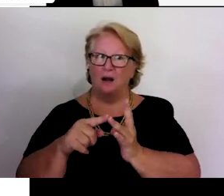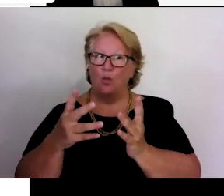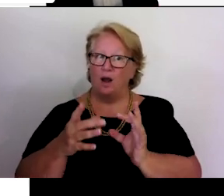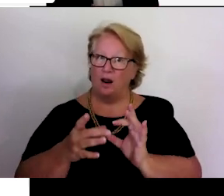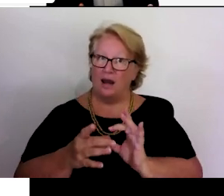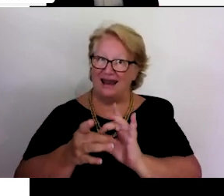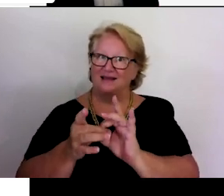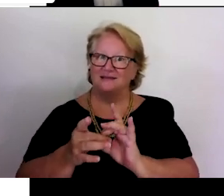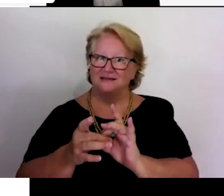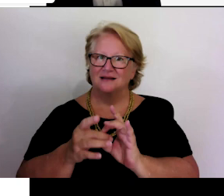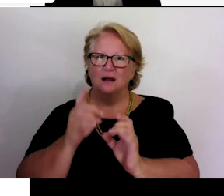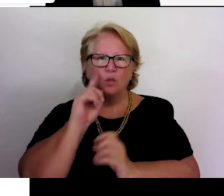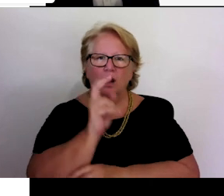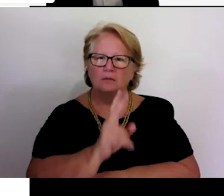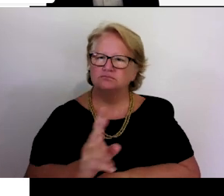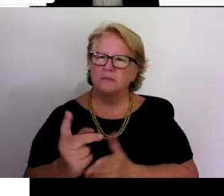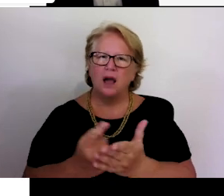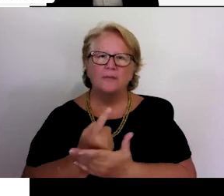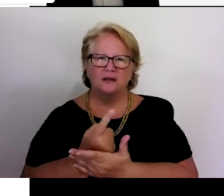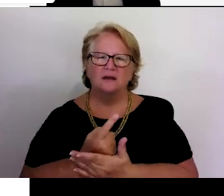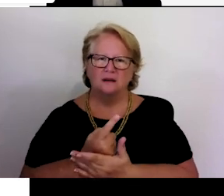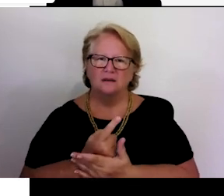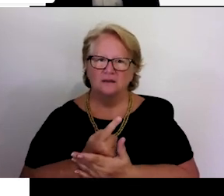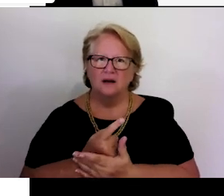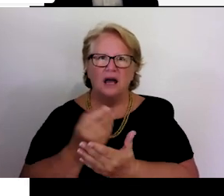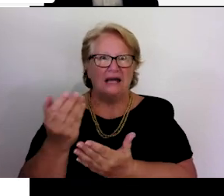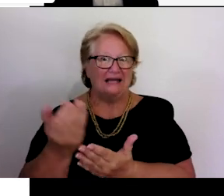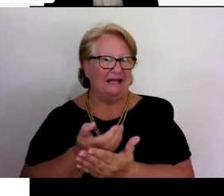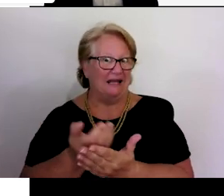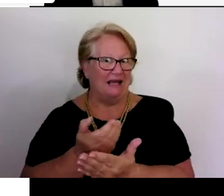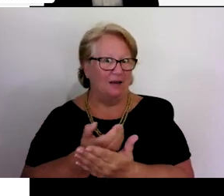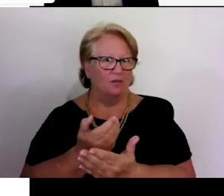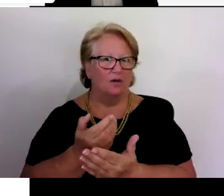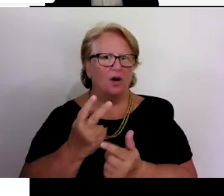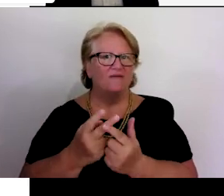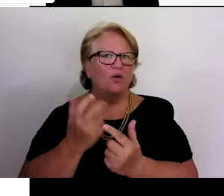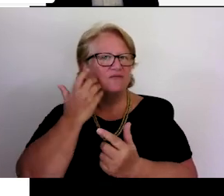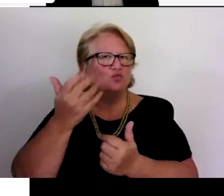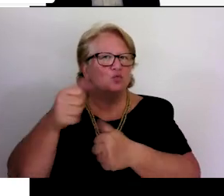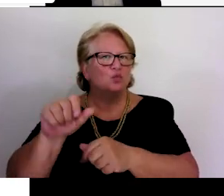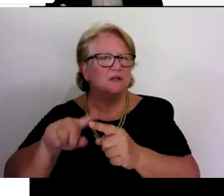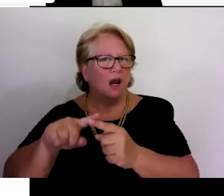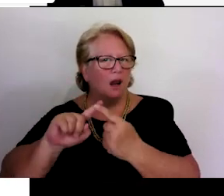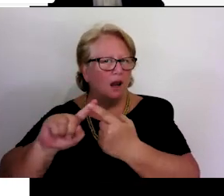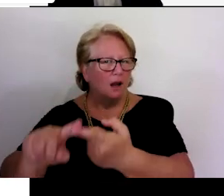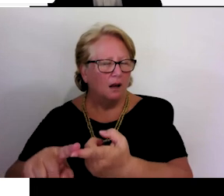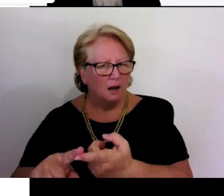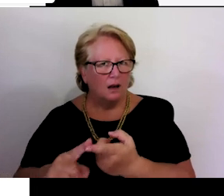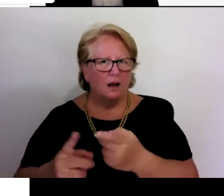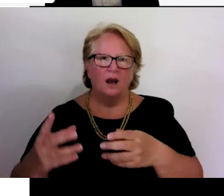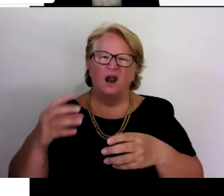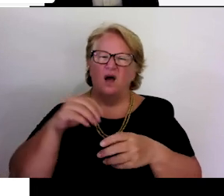linkage occurs routinely, is then preserved for ongoing use, and involves many,